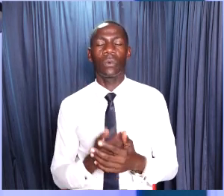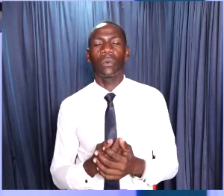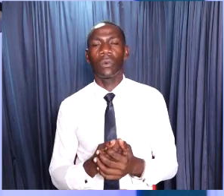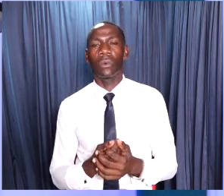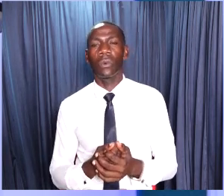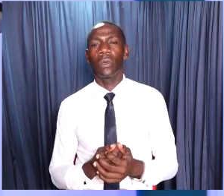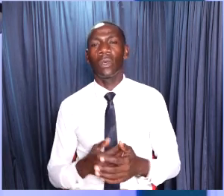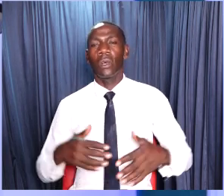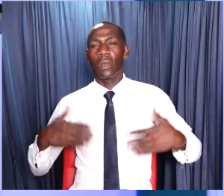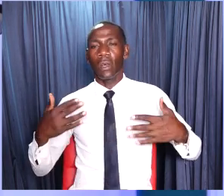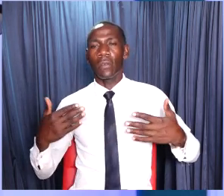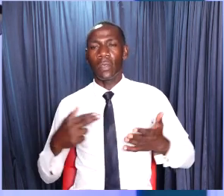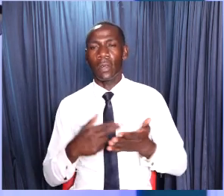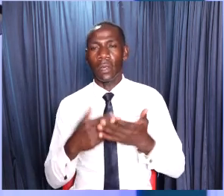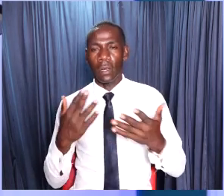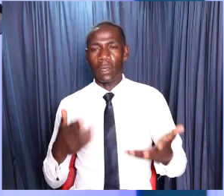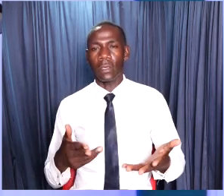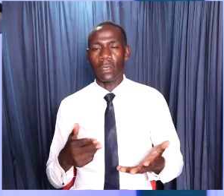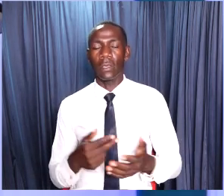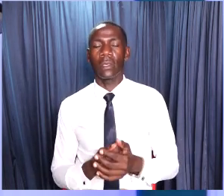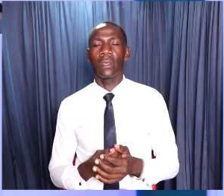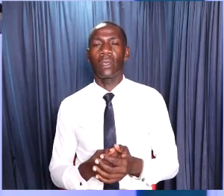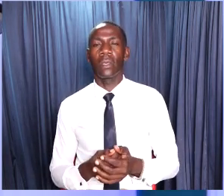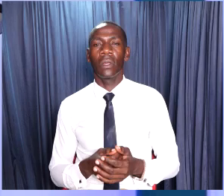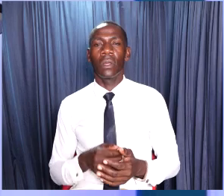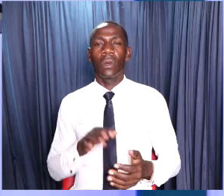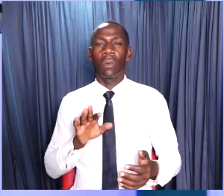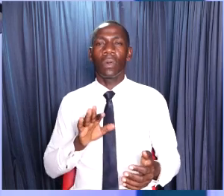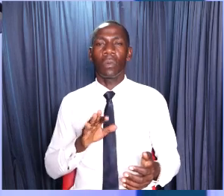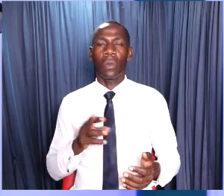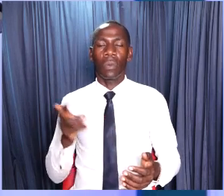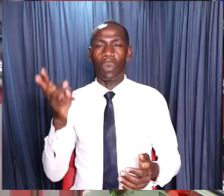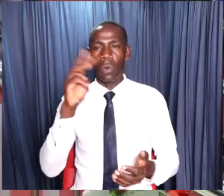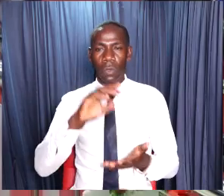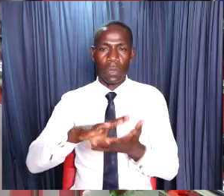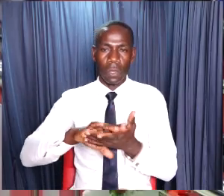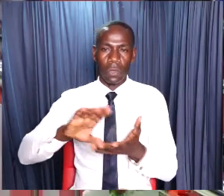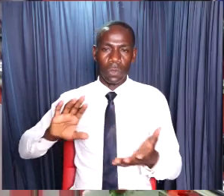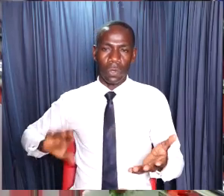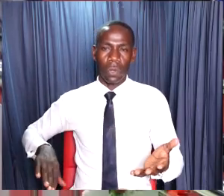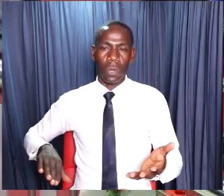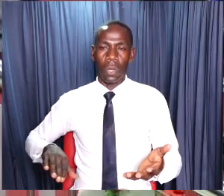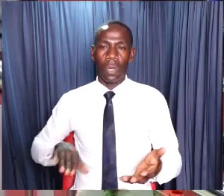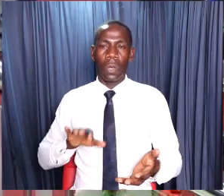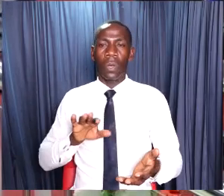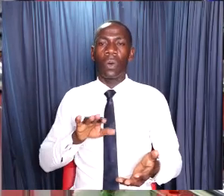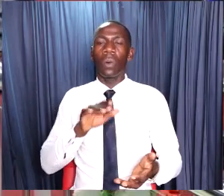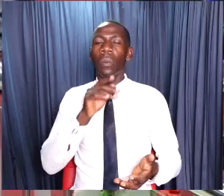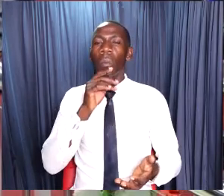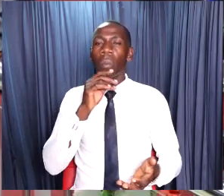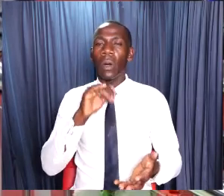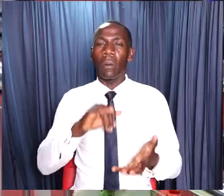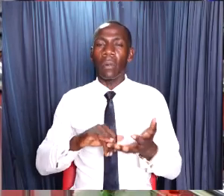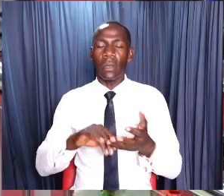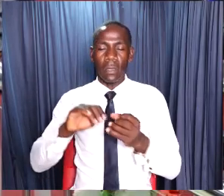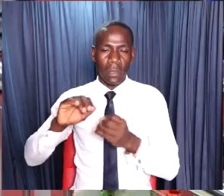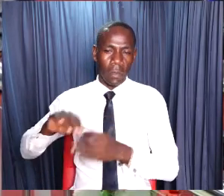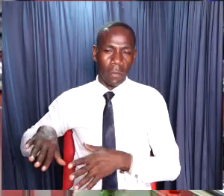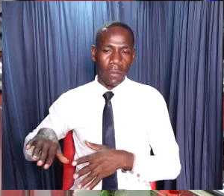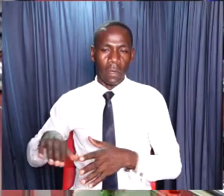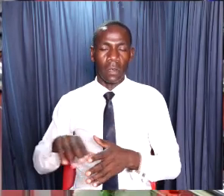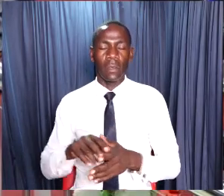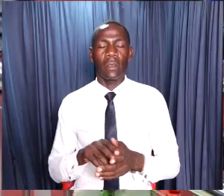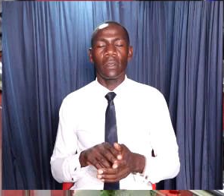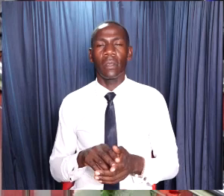you. Anapendezwa na wenye haki. He is pleased by the righteous. Mama mmoja ni mjane. One mother a widow. Mume amekufa ameacha madeni. The husband died and